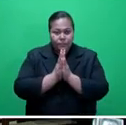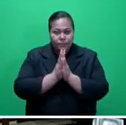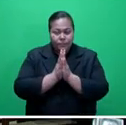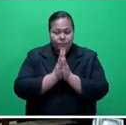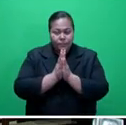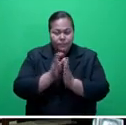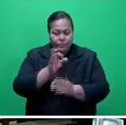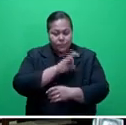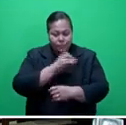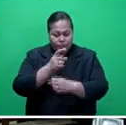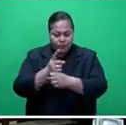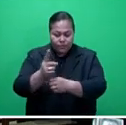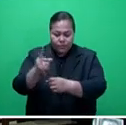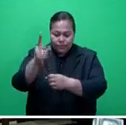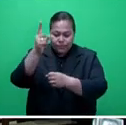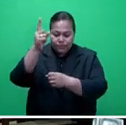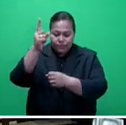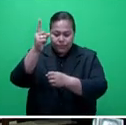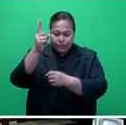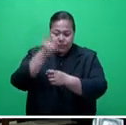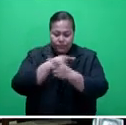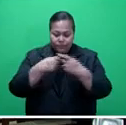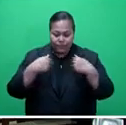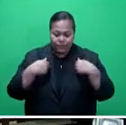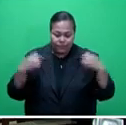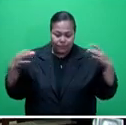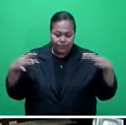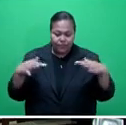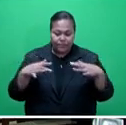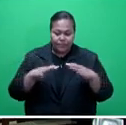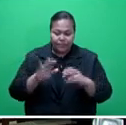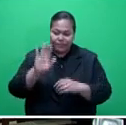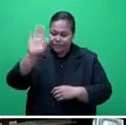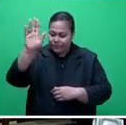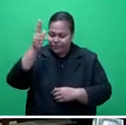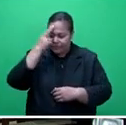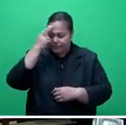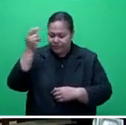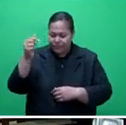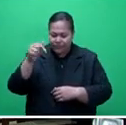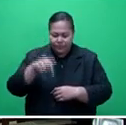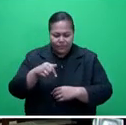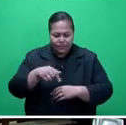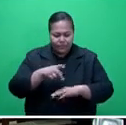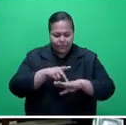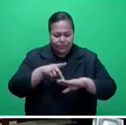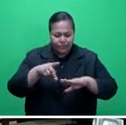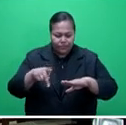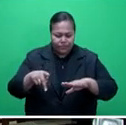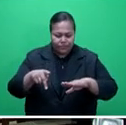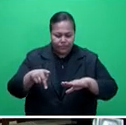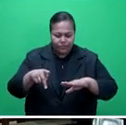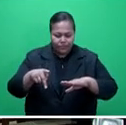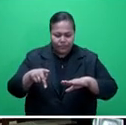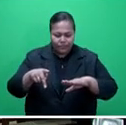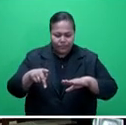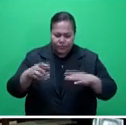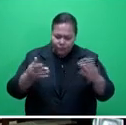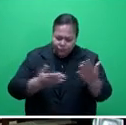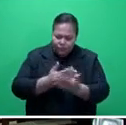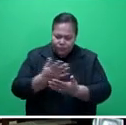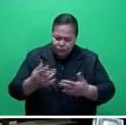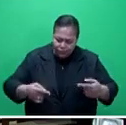O God, we come together in your name in this Parliament to debate our